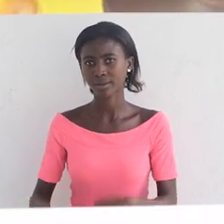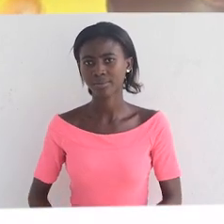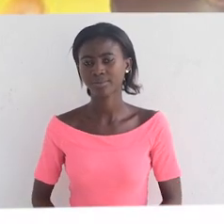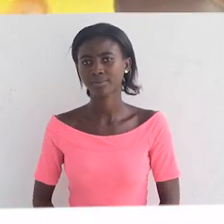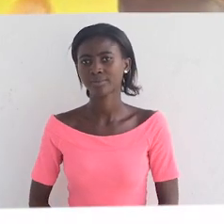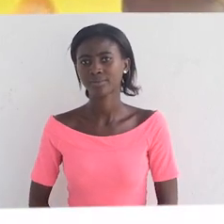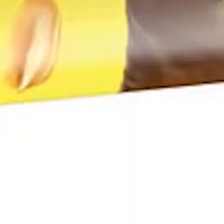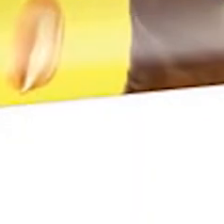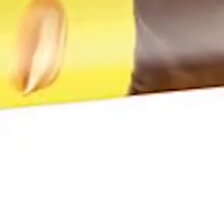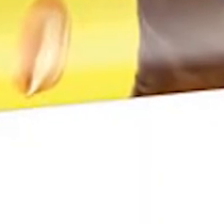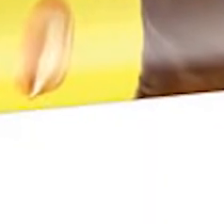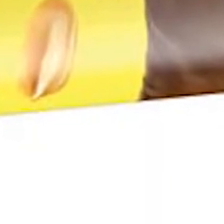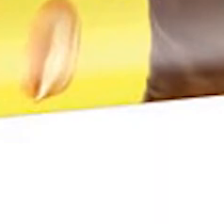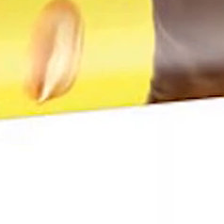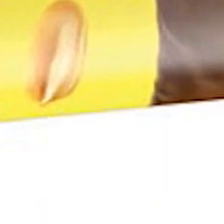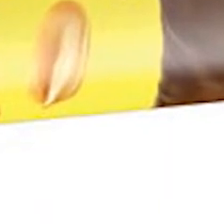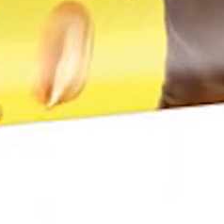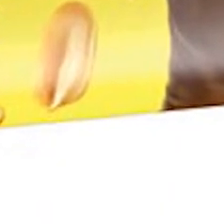etc.